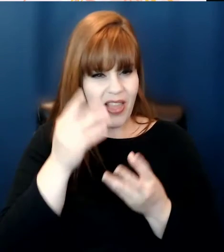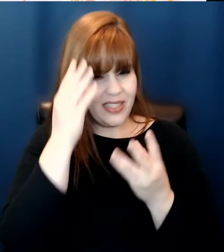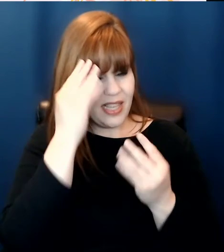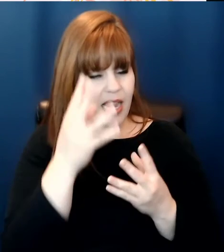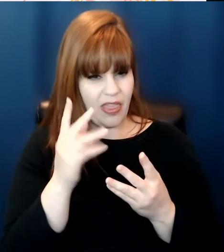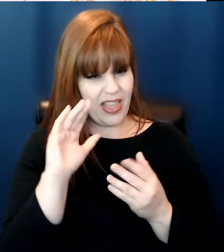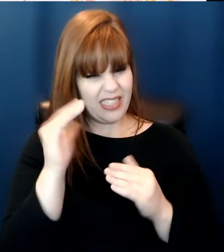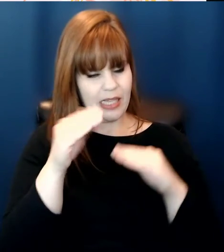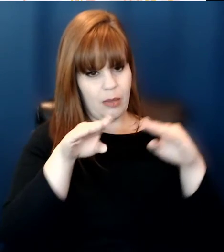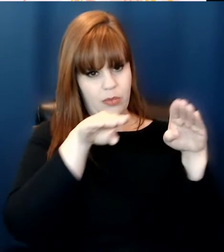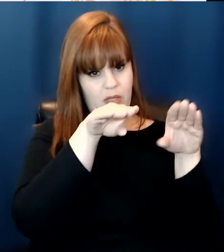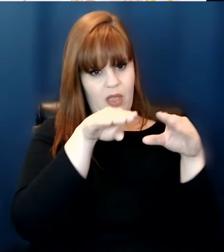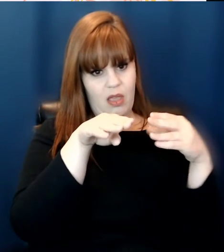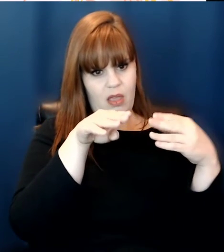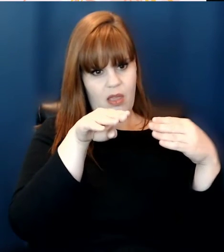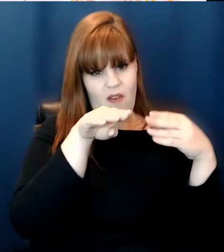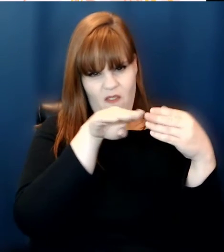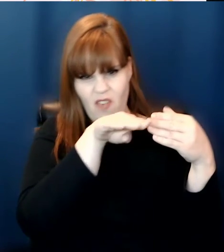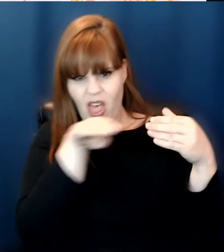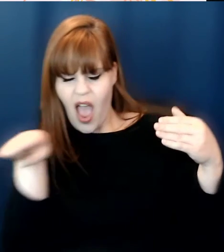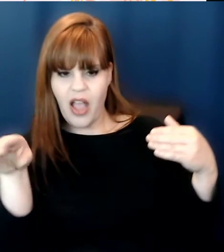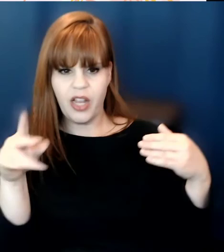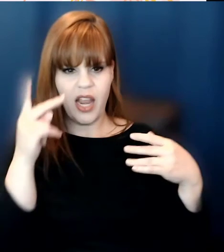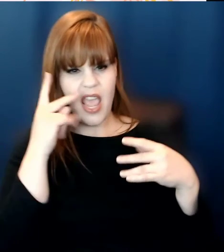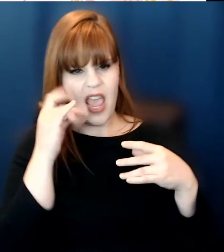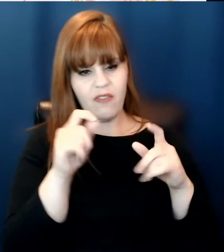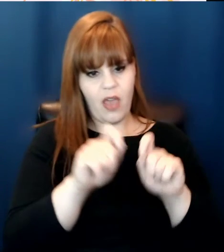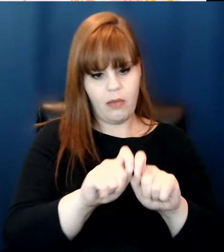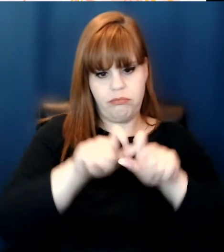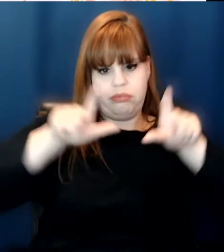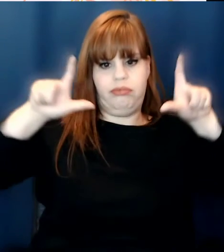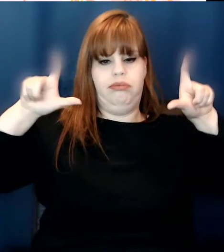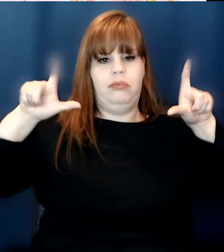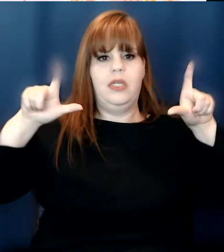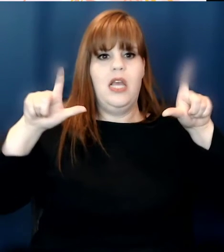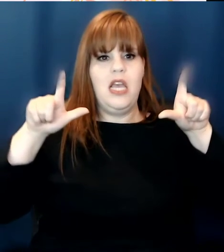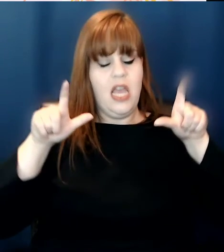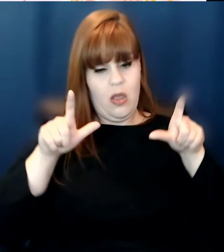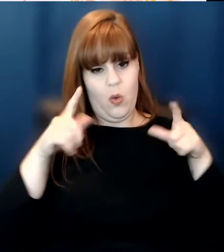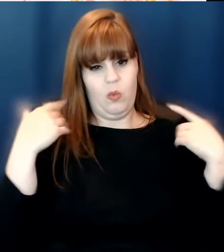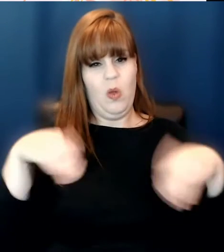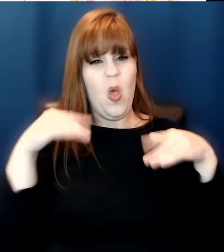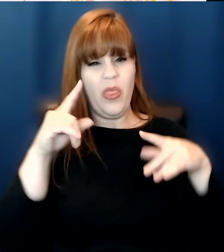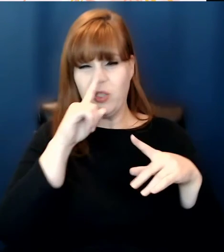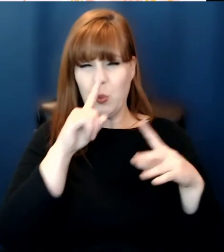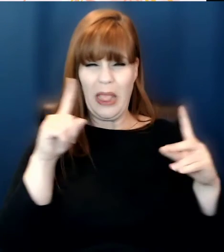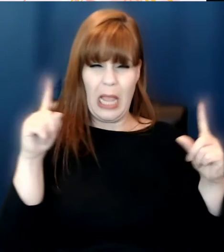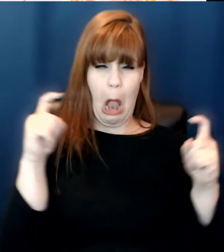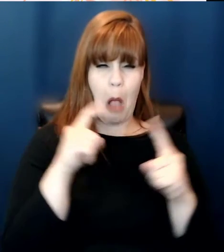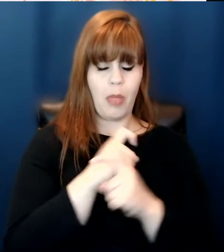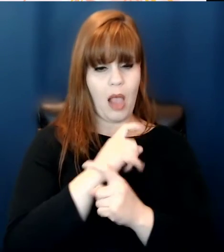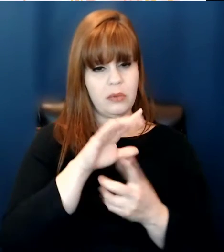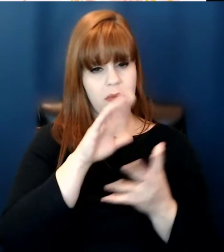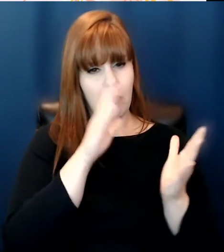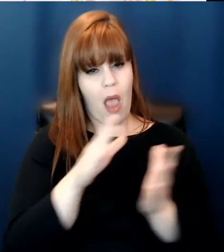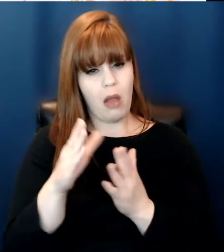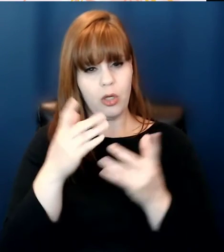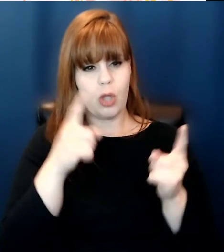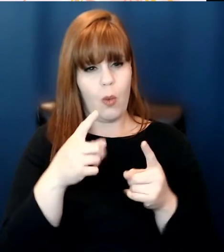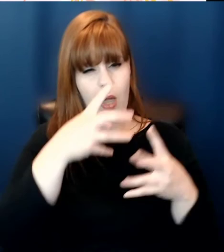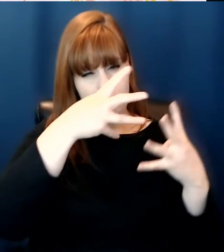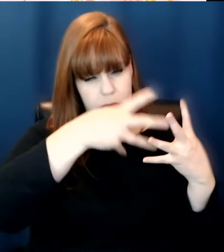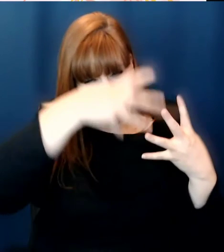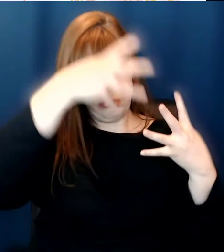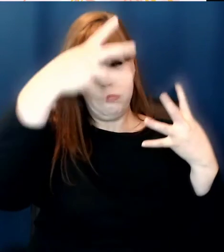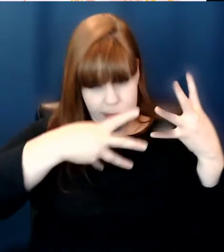looks super flat, if I zoom in on it a lot, you can see that there's some really complex patterns going on. And so